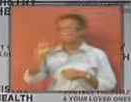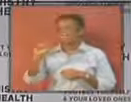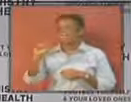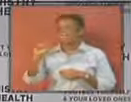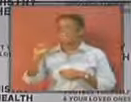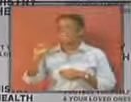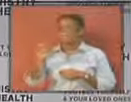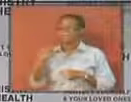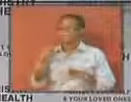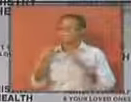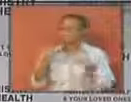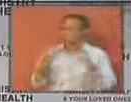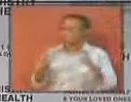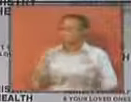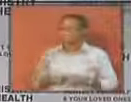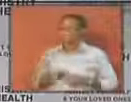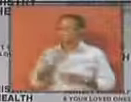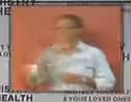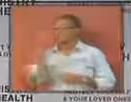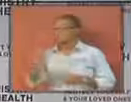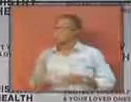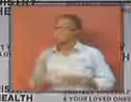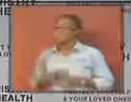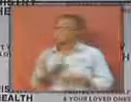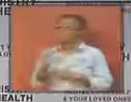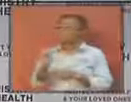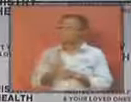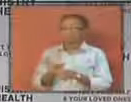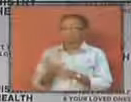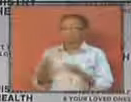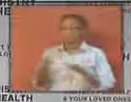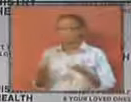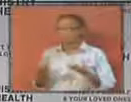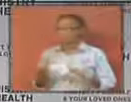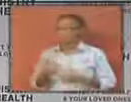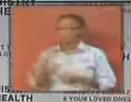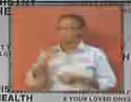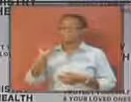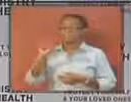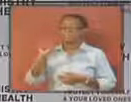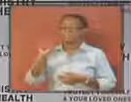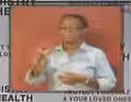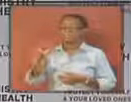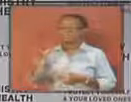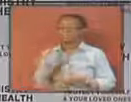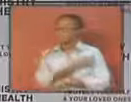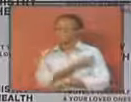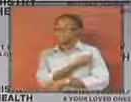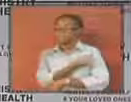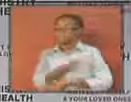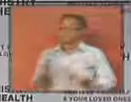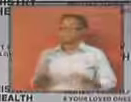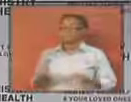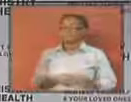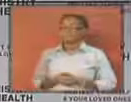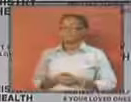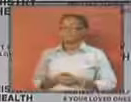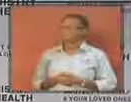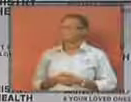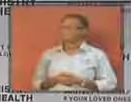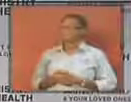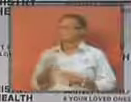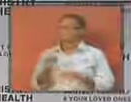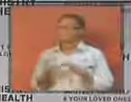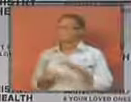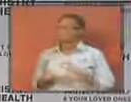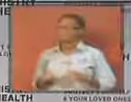Seems to have protection against the P1 variant. Again, it is WHO approved. Our negotiation so far has focused on the